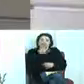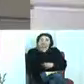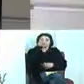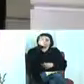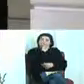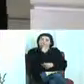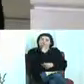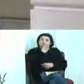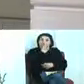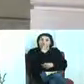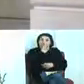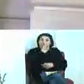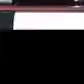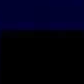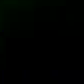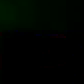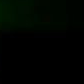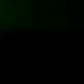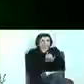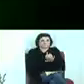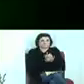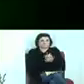Amen. Amen. Let's sing.